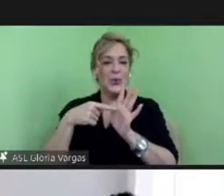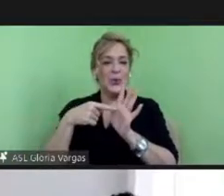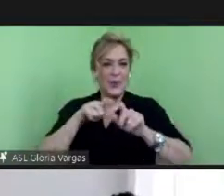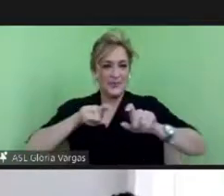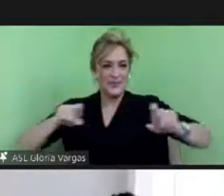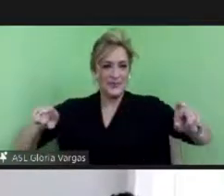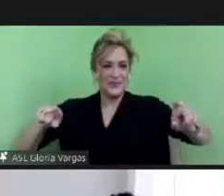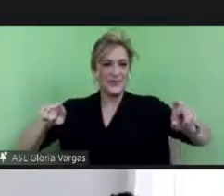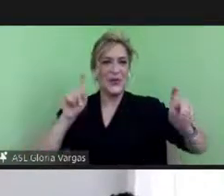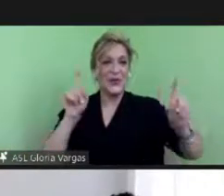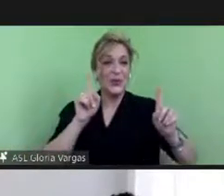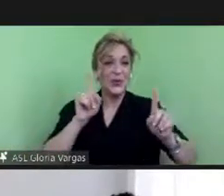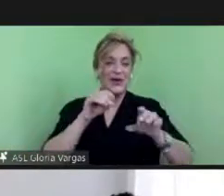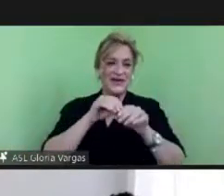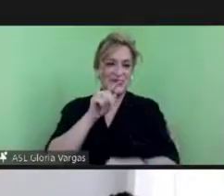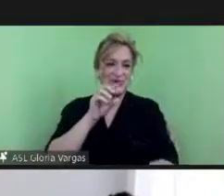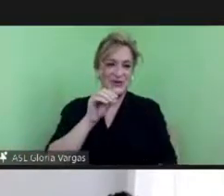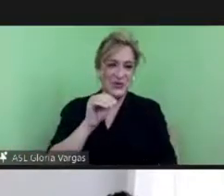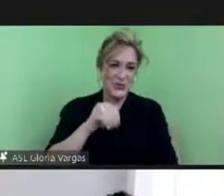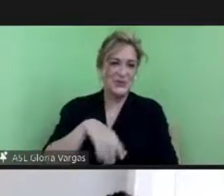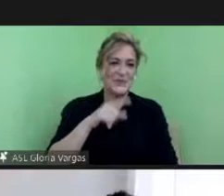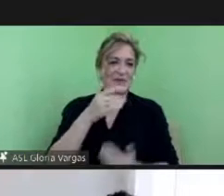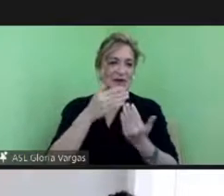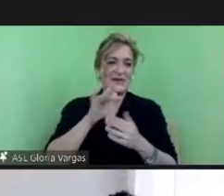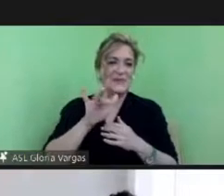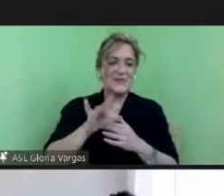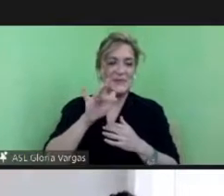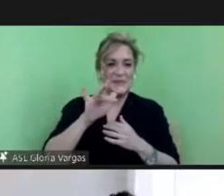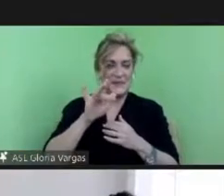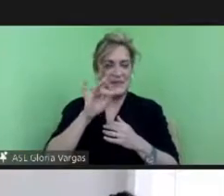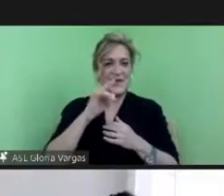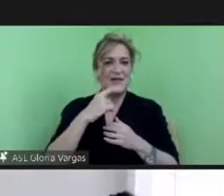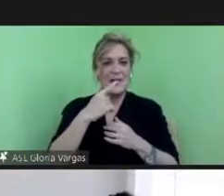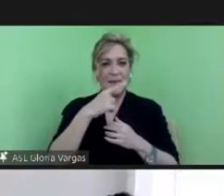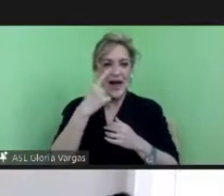Zoom screen. Which you can click in the black navigation panel.